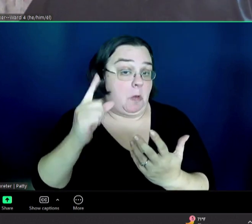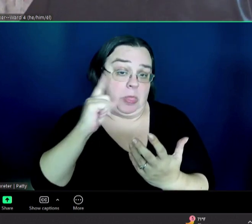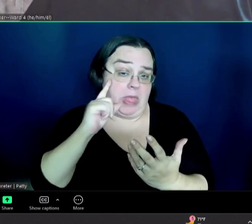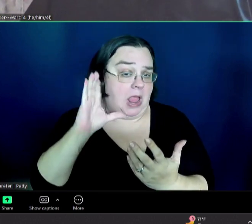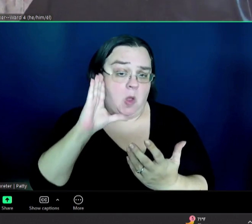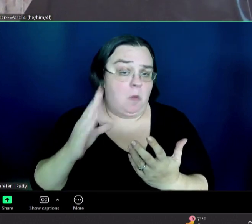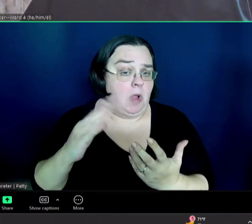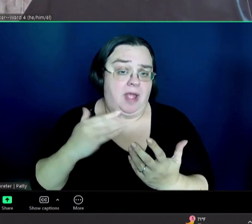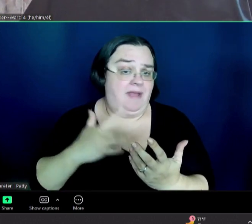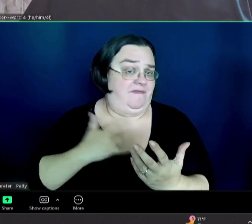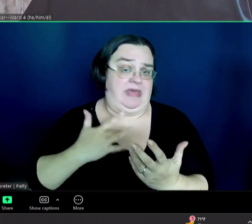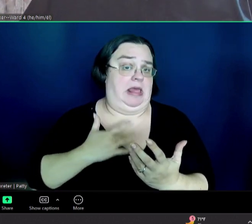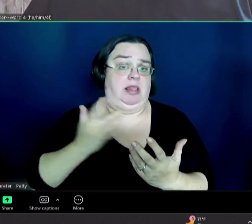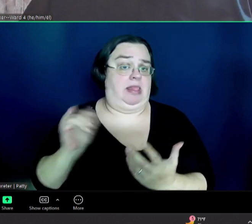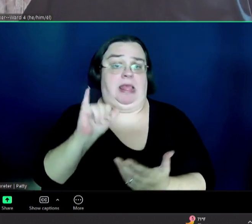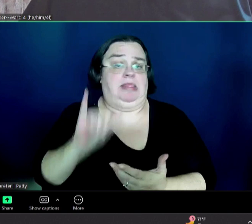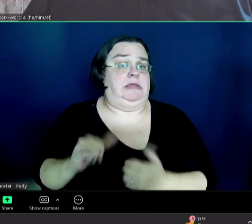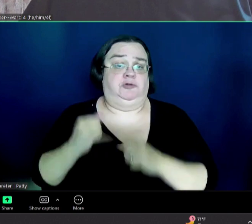strong.